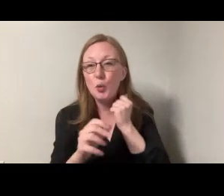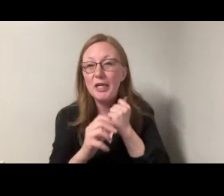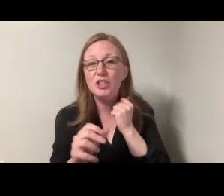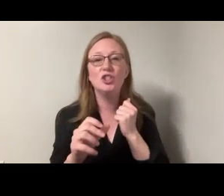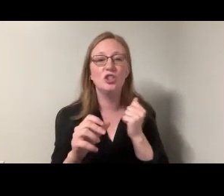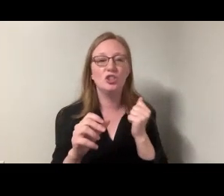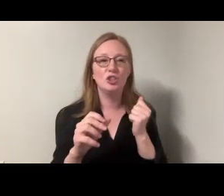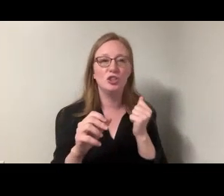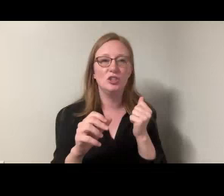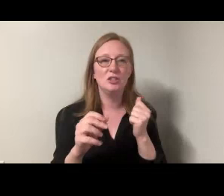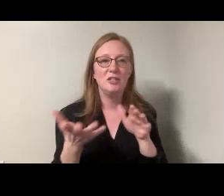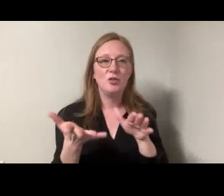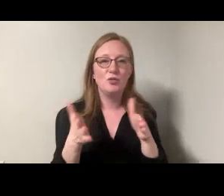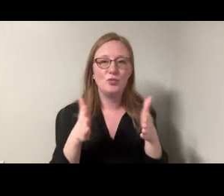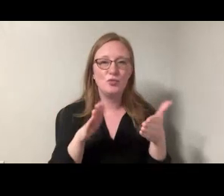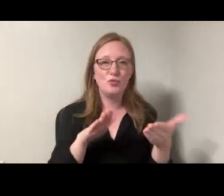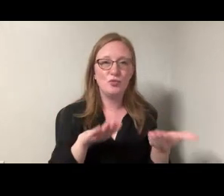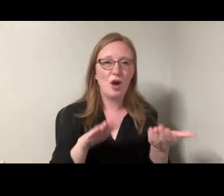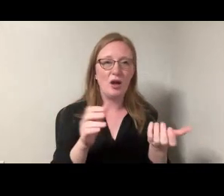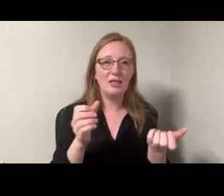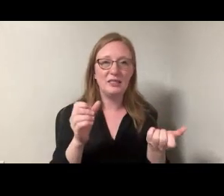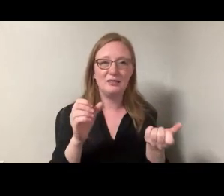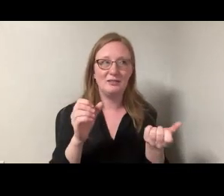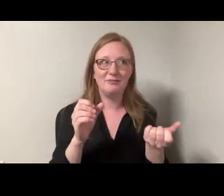rotting sea